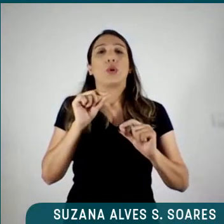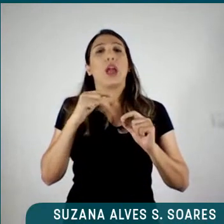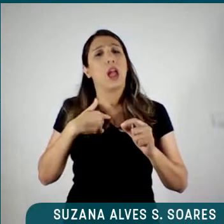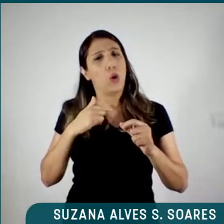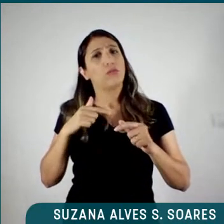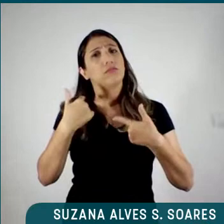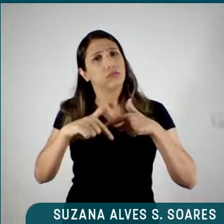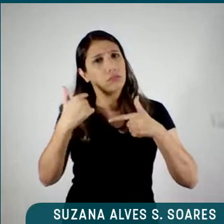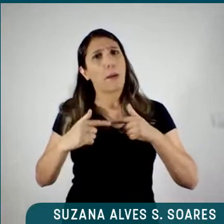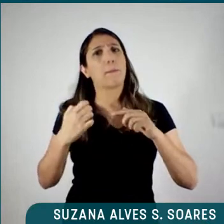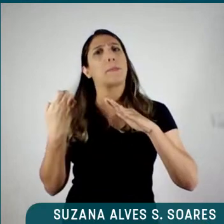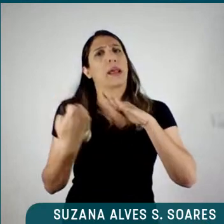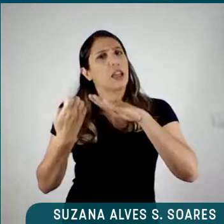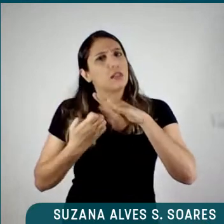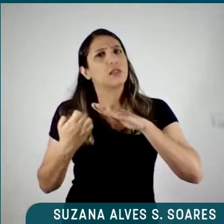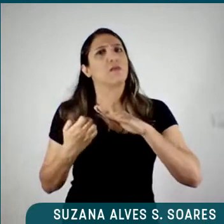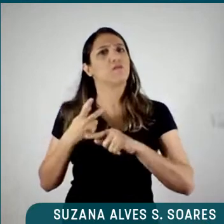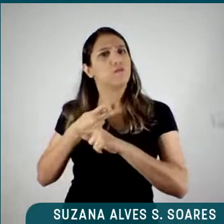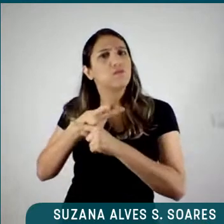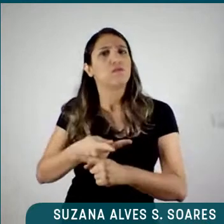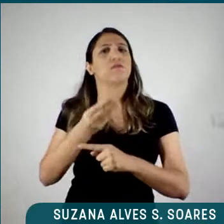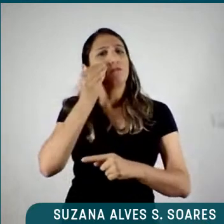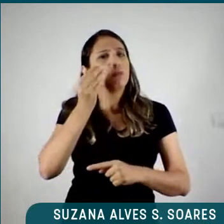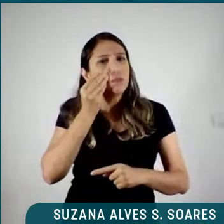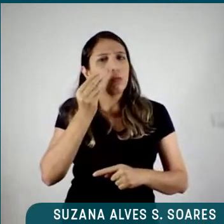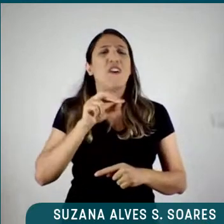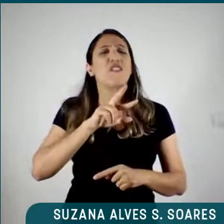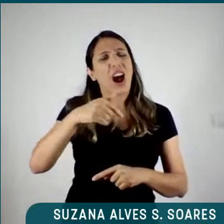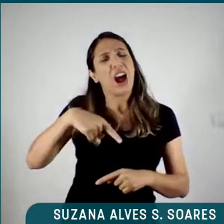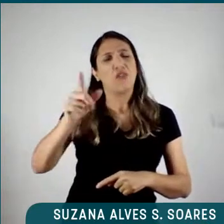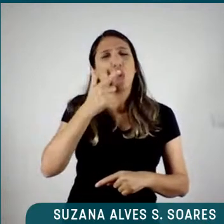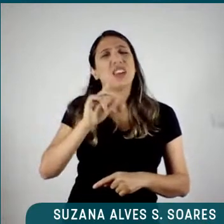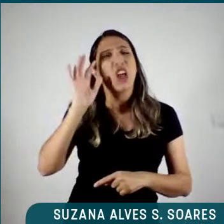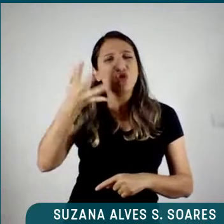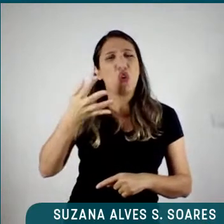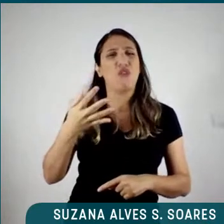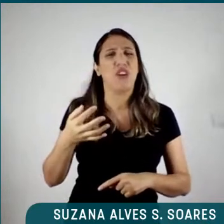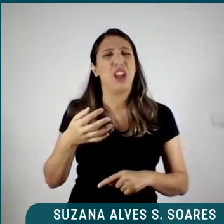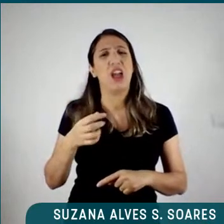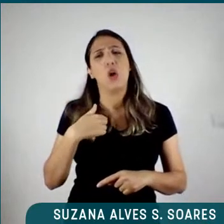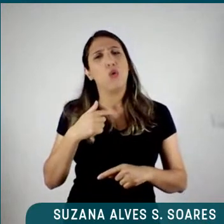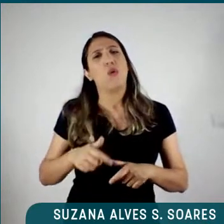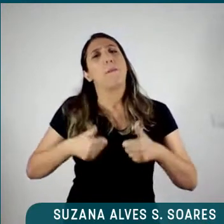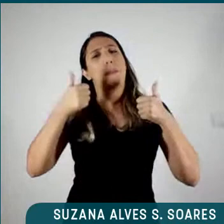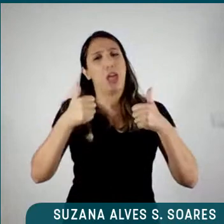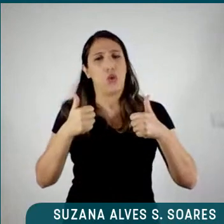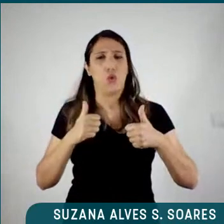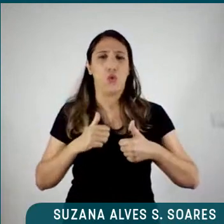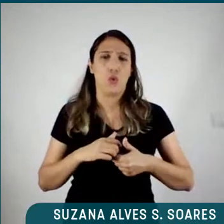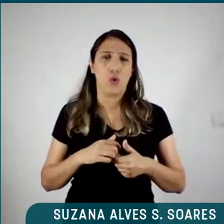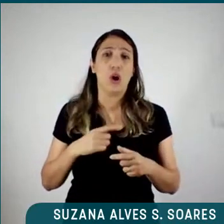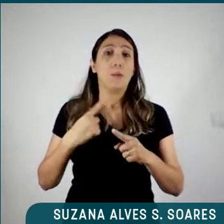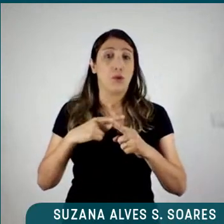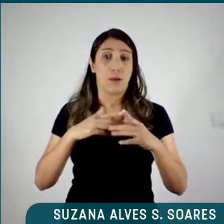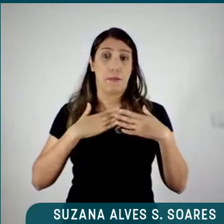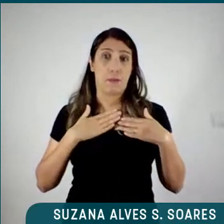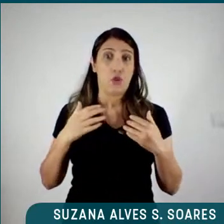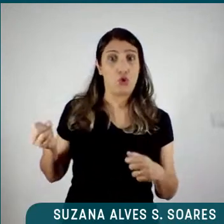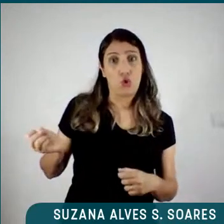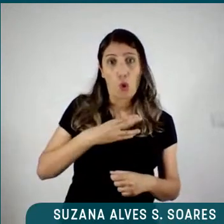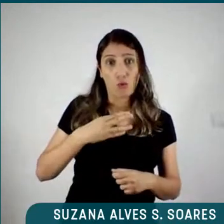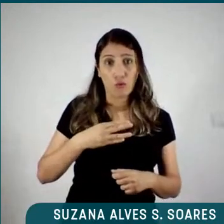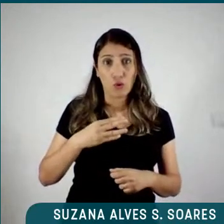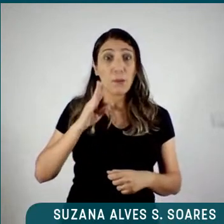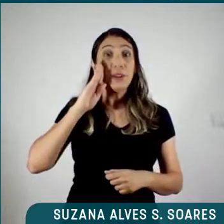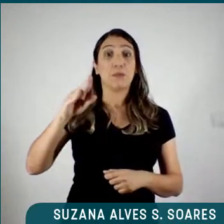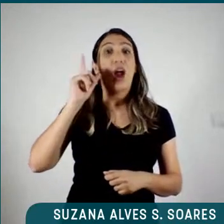silence. People talk about the valley of silicon, and everybody talks about the Silicon Valley, where everything's